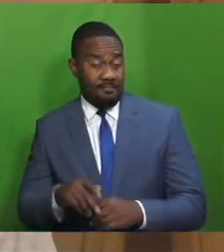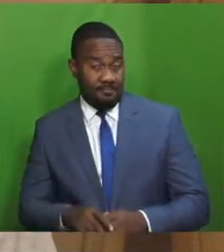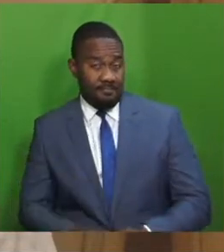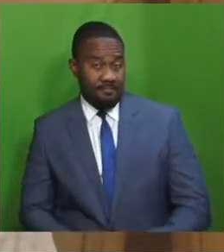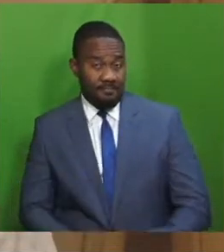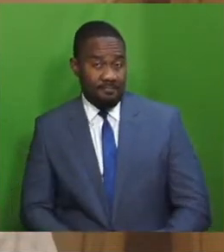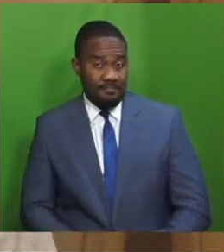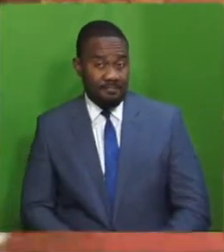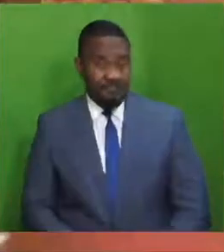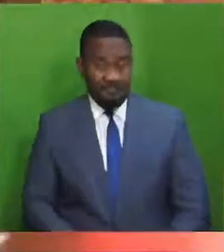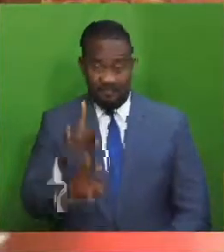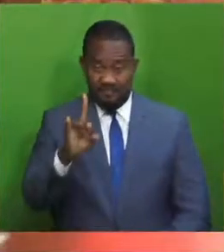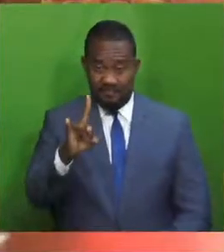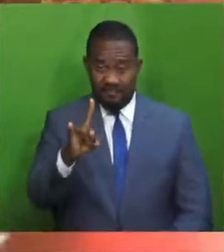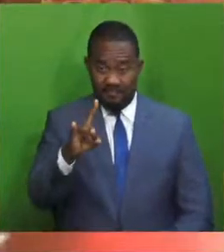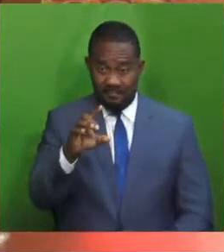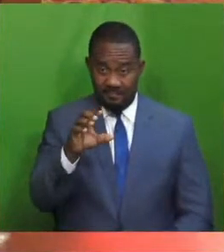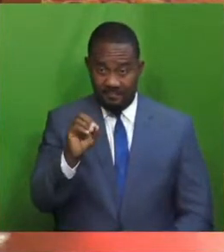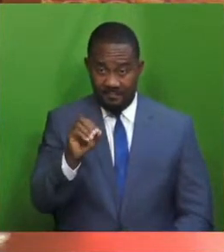to